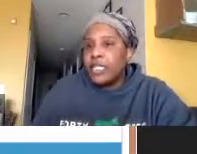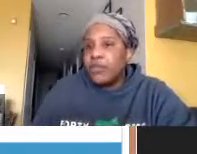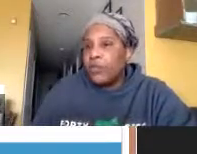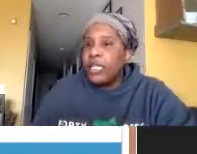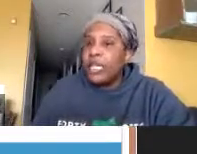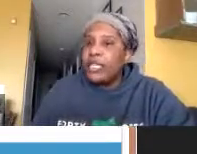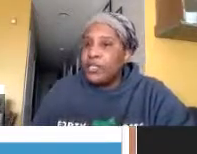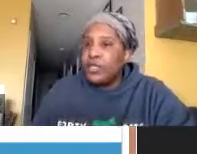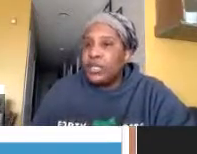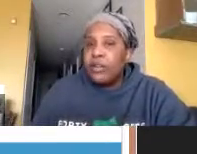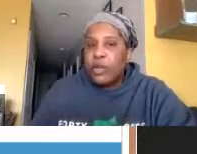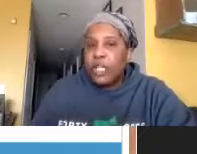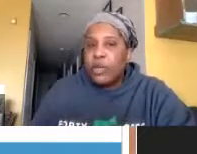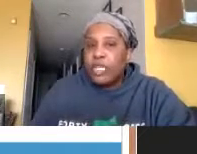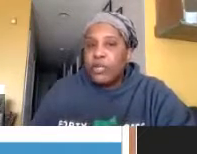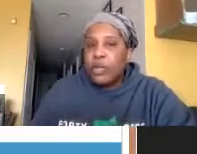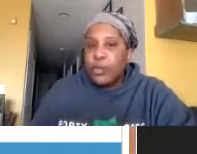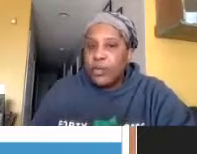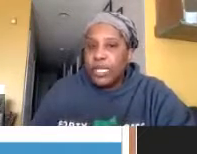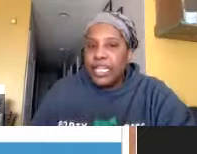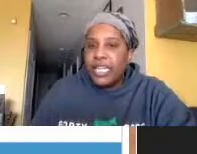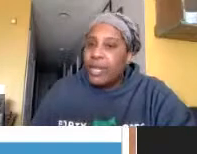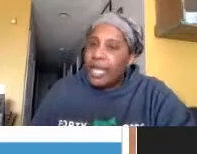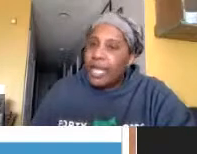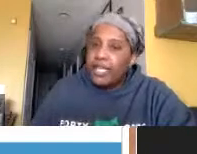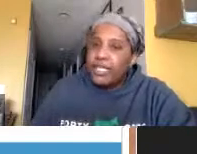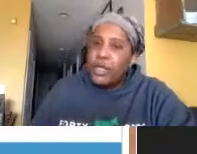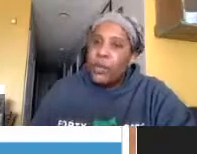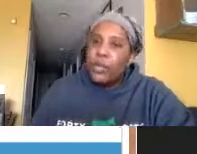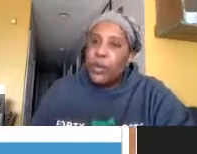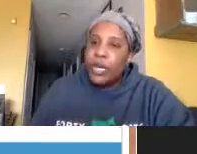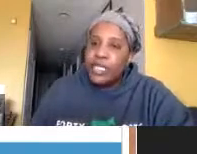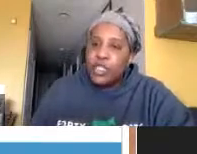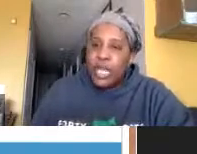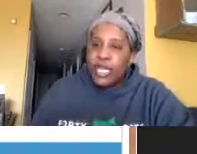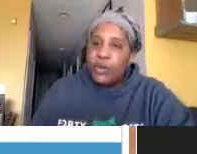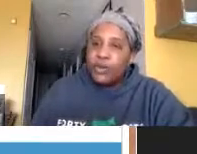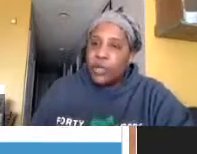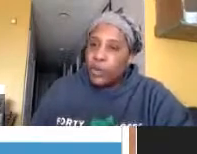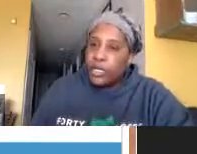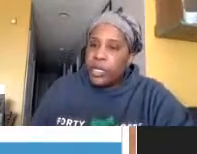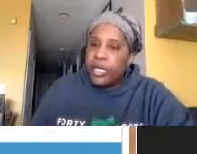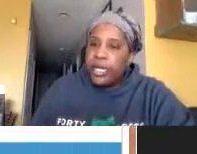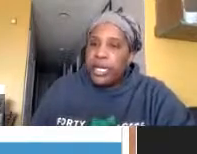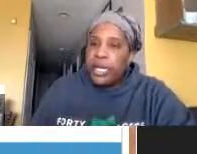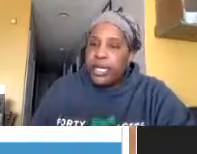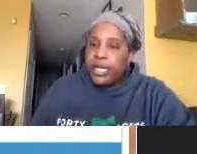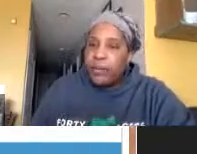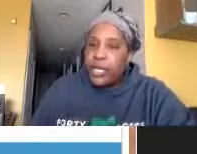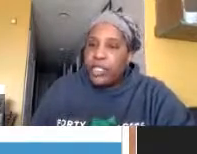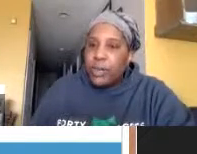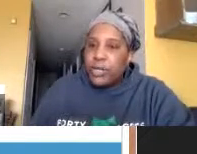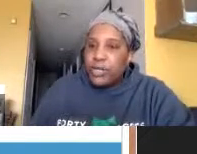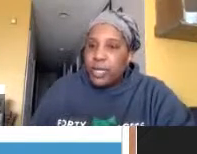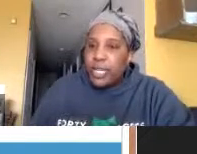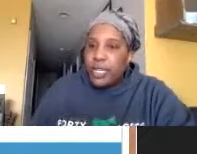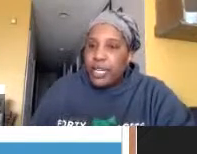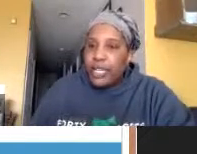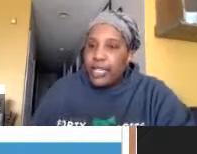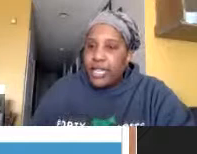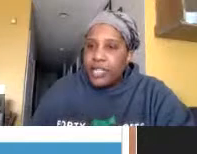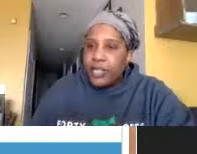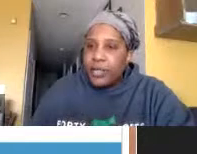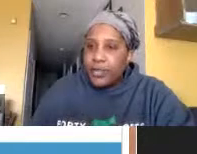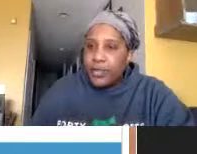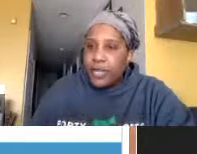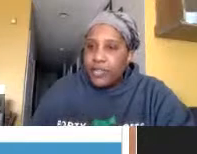the ideas for 40 Acres Fresh Market started percolating in my head. And so when the organization had a reorg, and my job was eliminated,